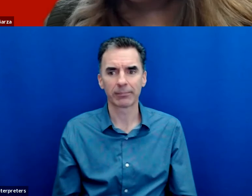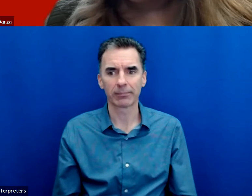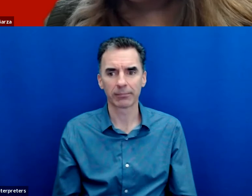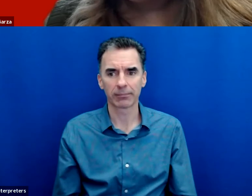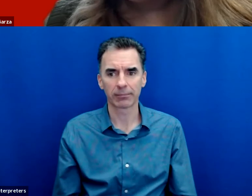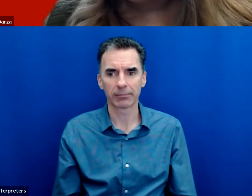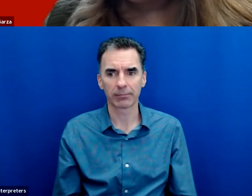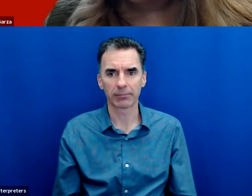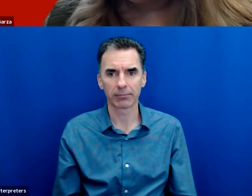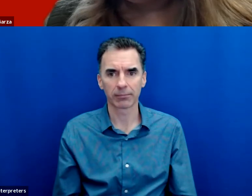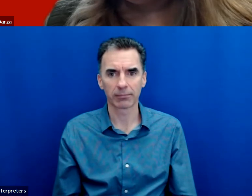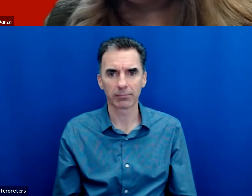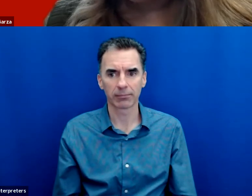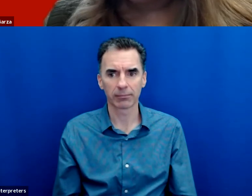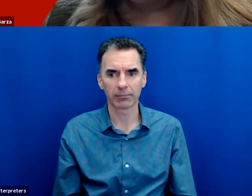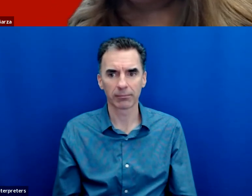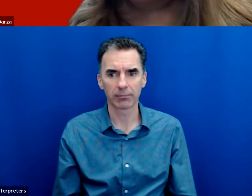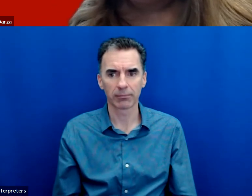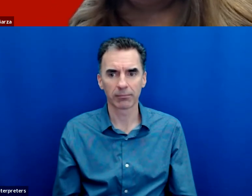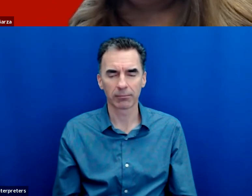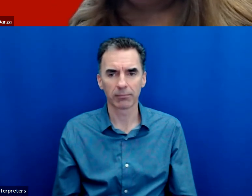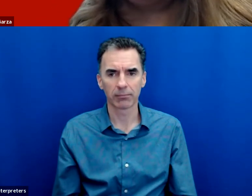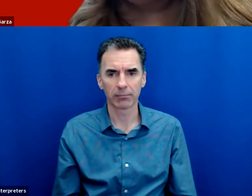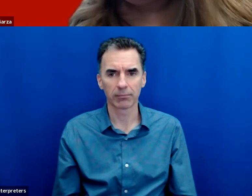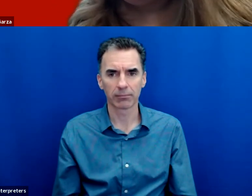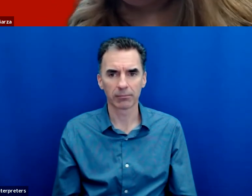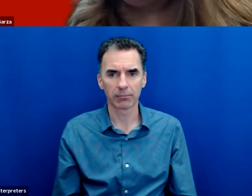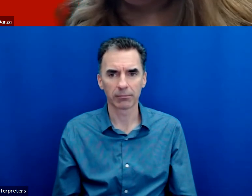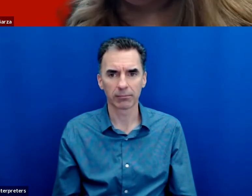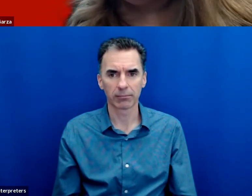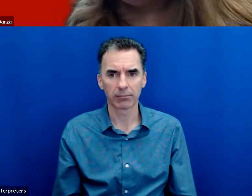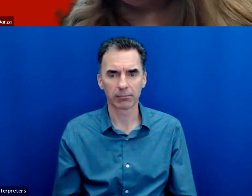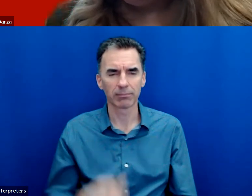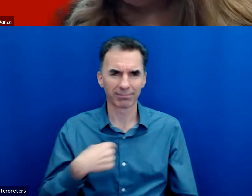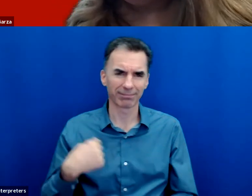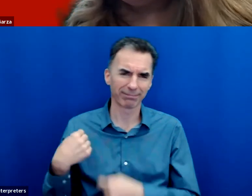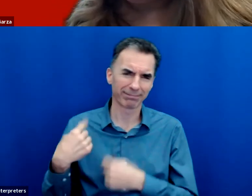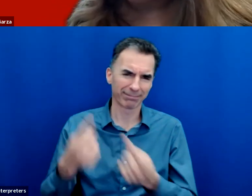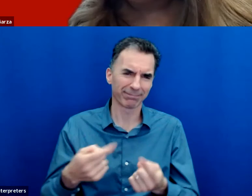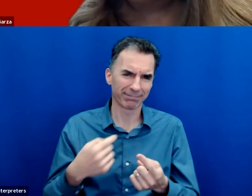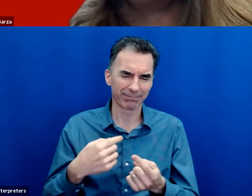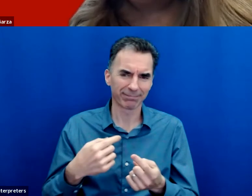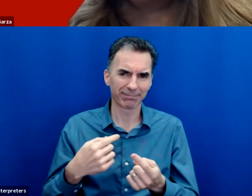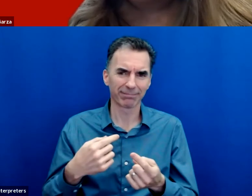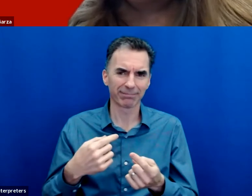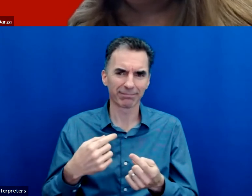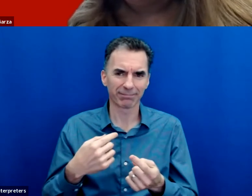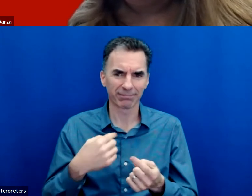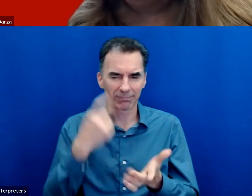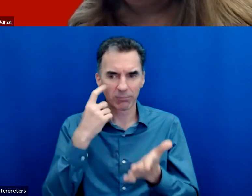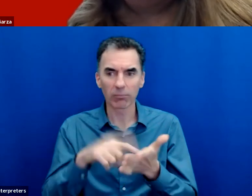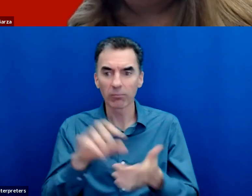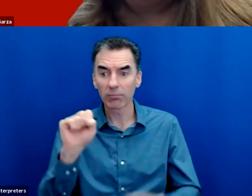I see some stirs. So if you're, I know only because I've been here forever. If you are enrolled in